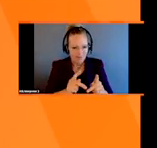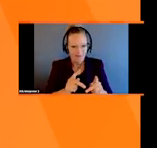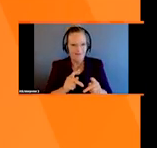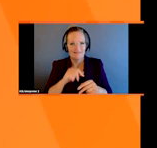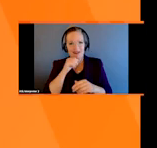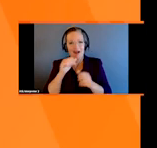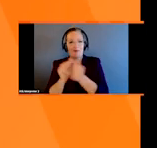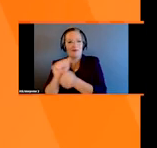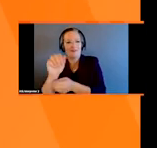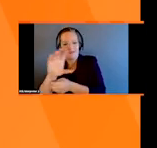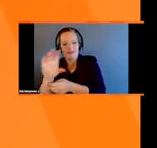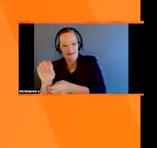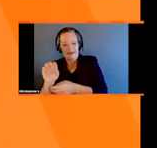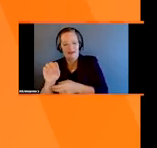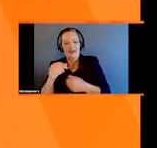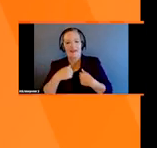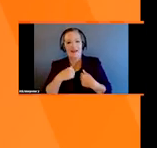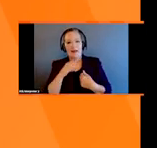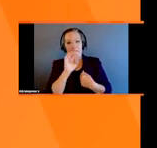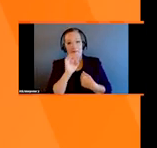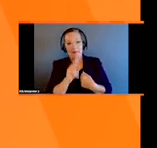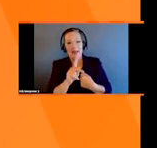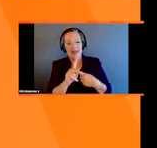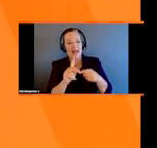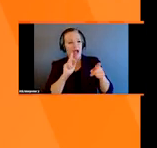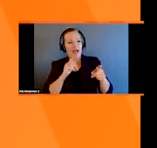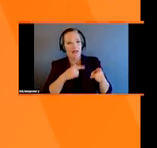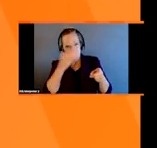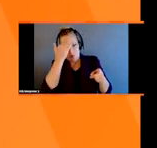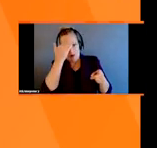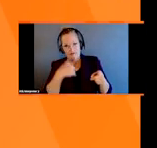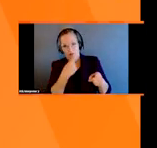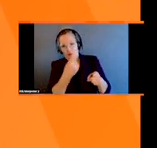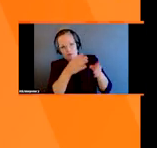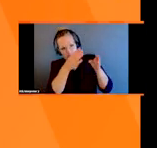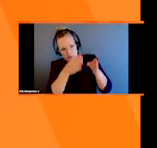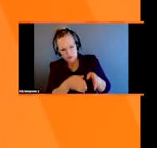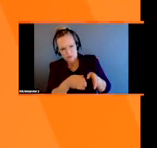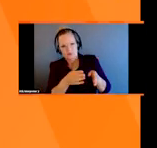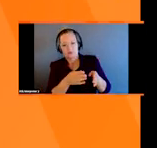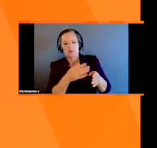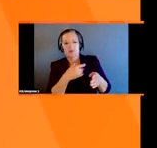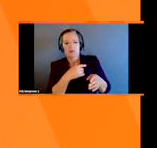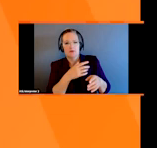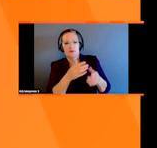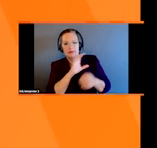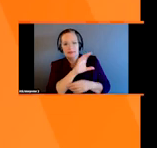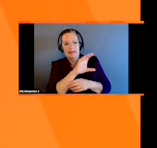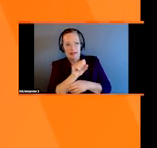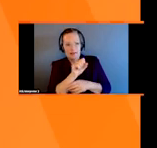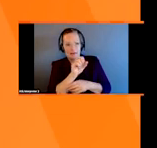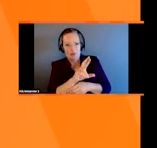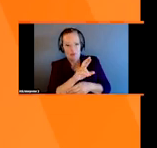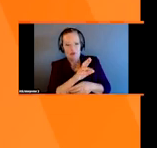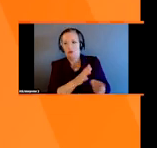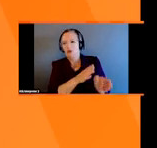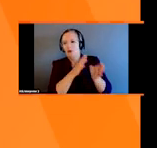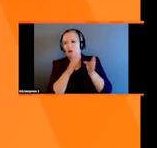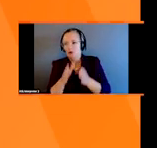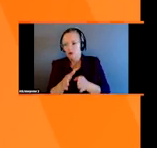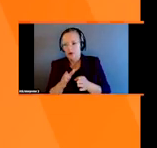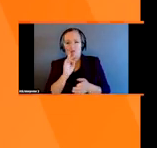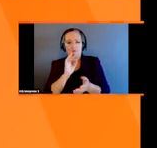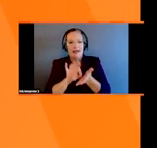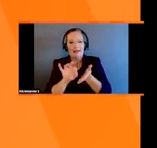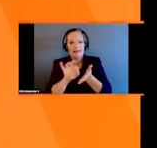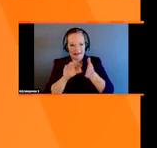representative at the bank, the institution where we bank. I have a person there. So like my connection is not with my banking provider. My connection